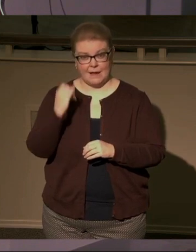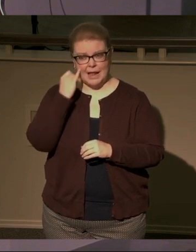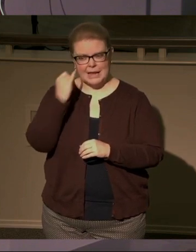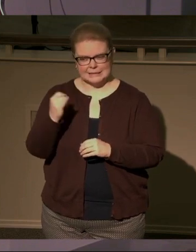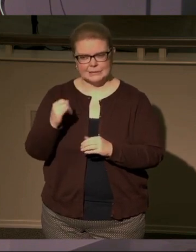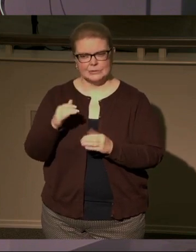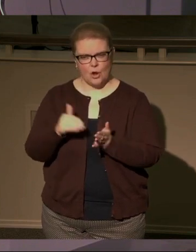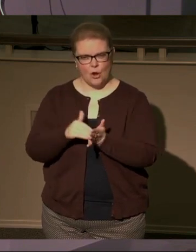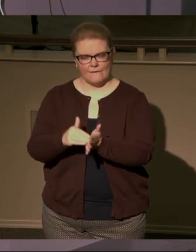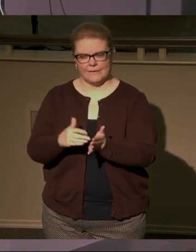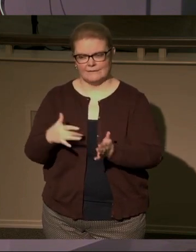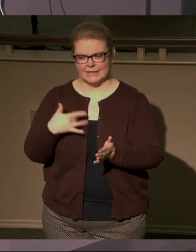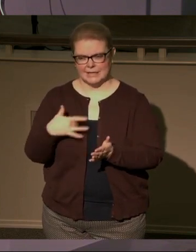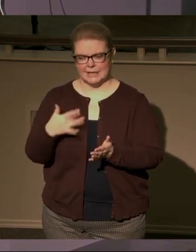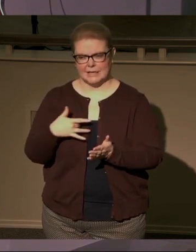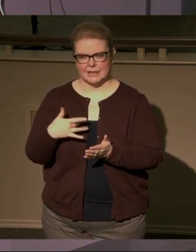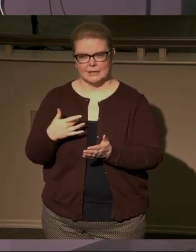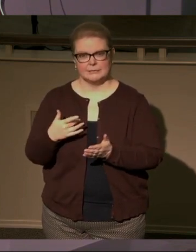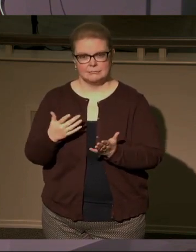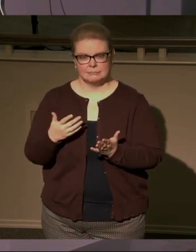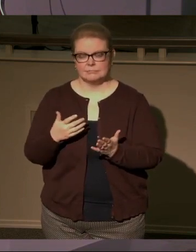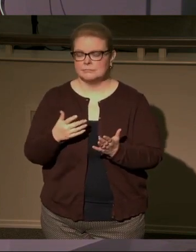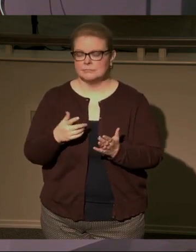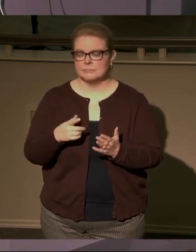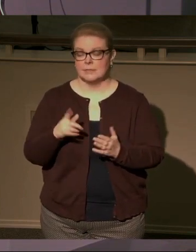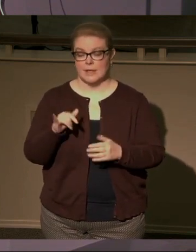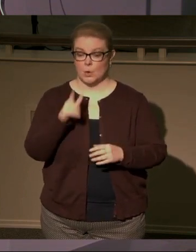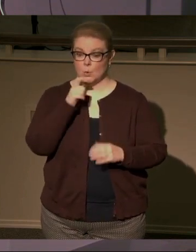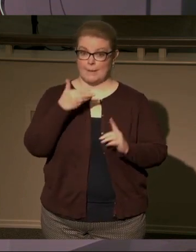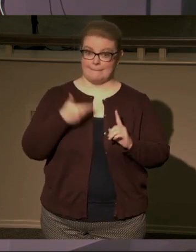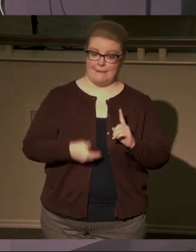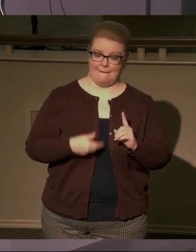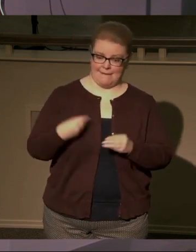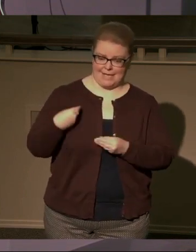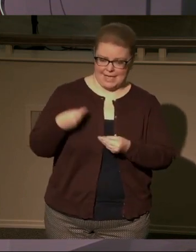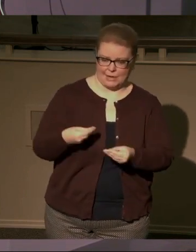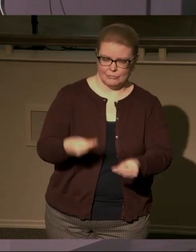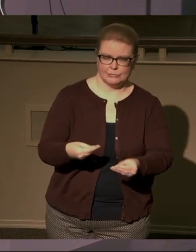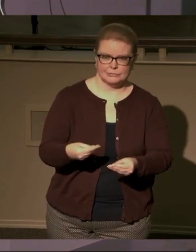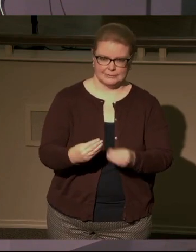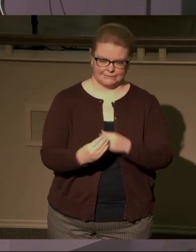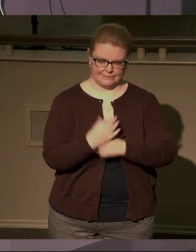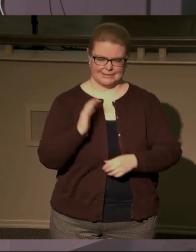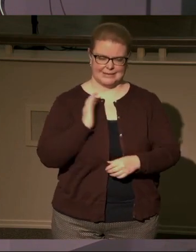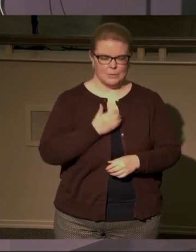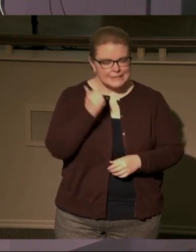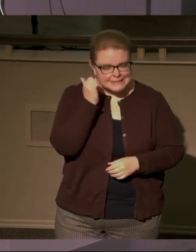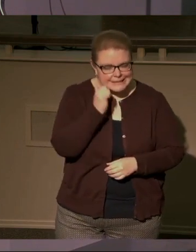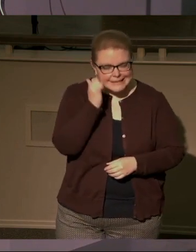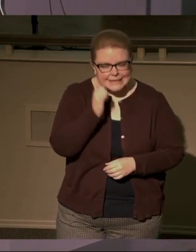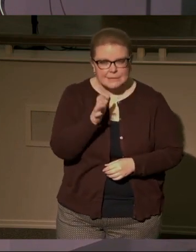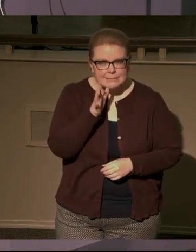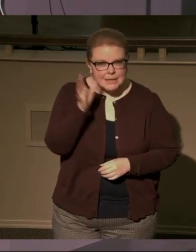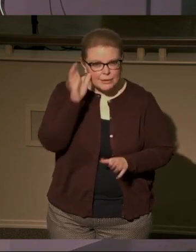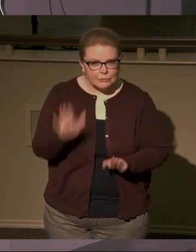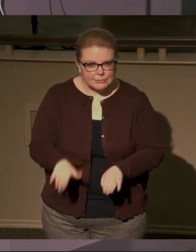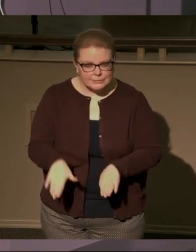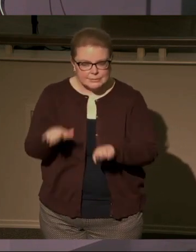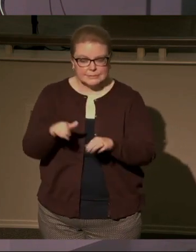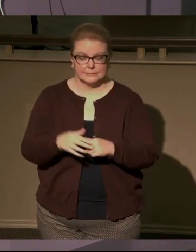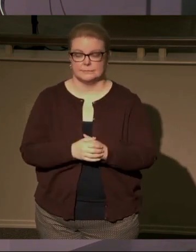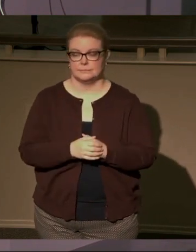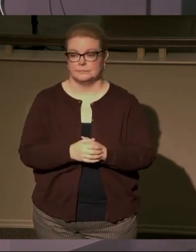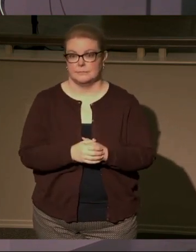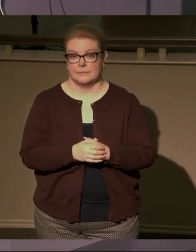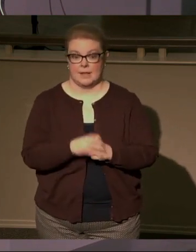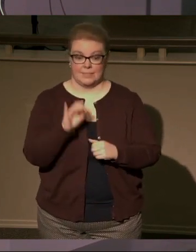And so here's some examples of the Who Am I heritage as it affects our daily parenting. With Who Am